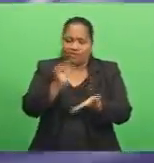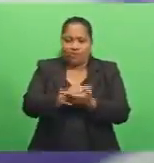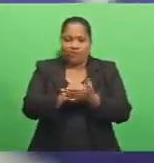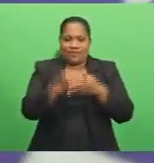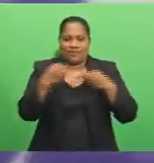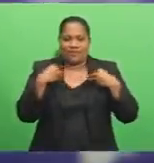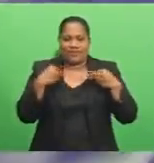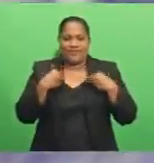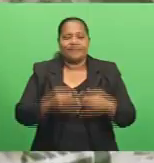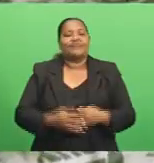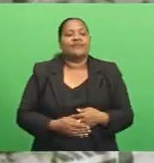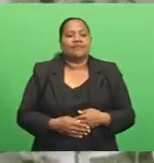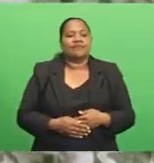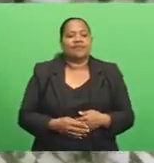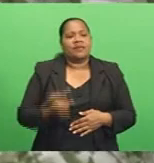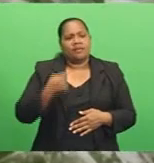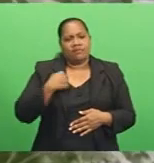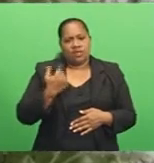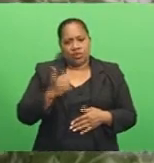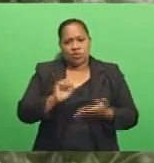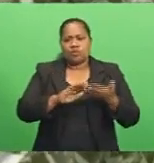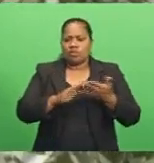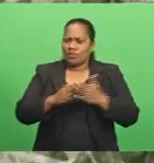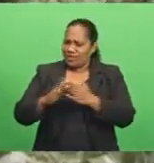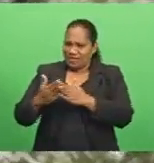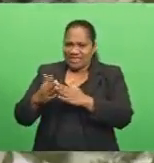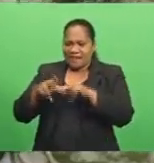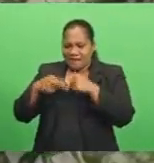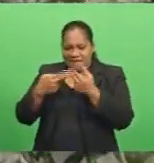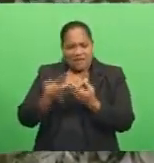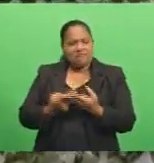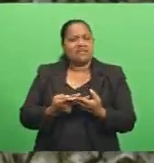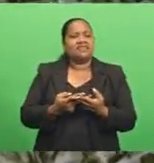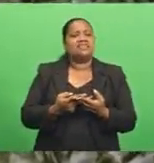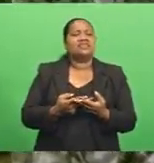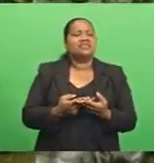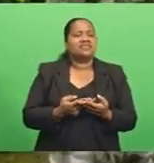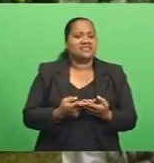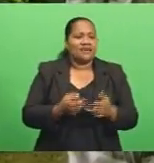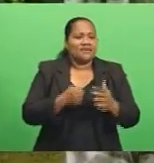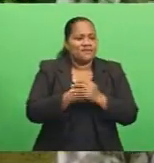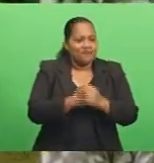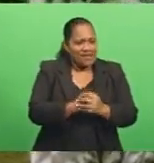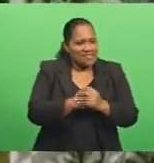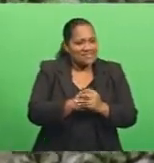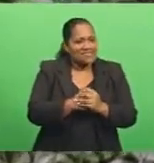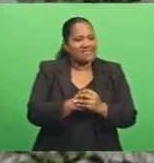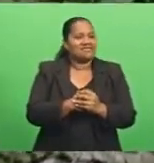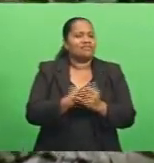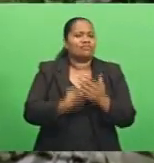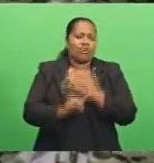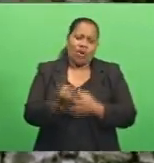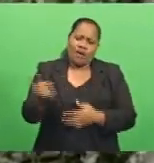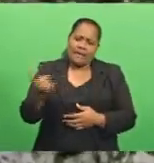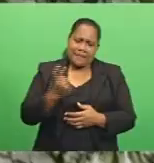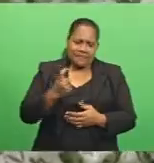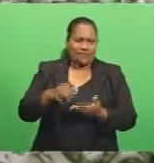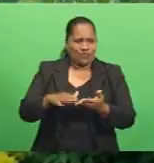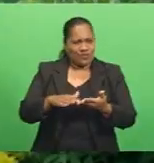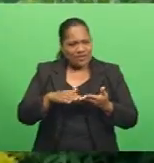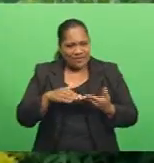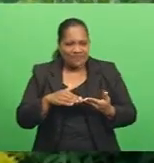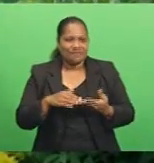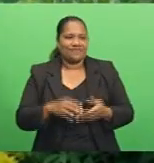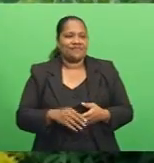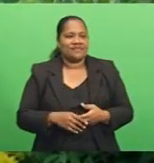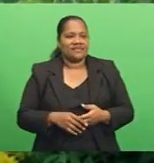utilize community where families and friends do come and also give hands, and